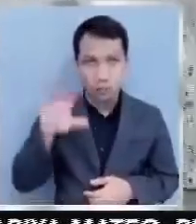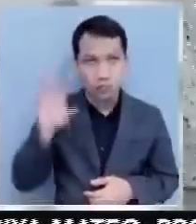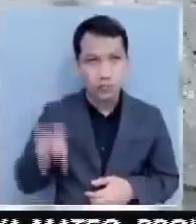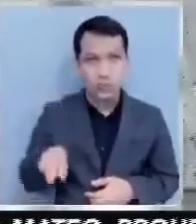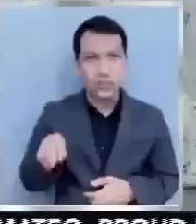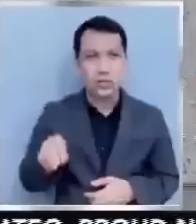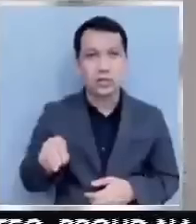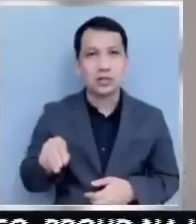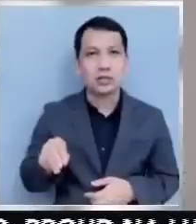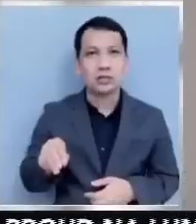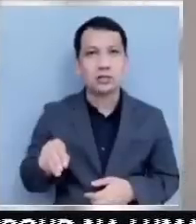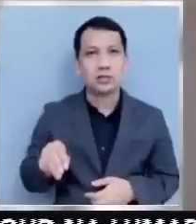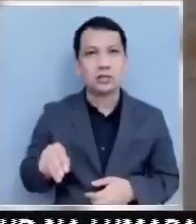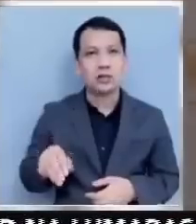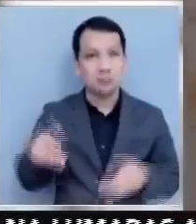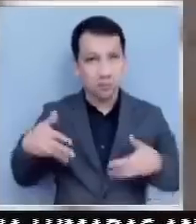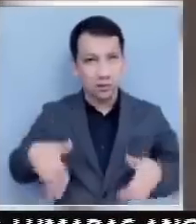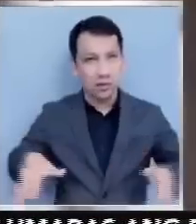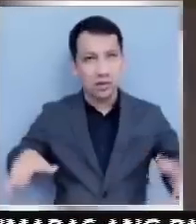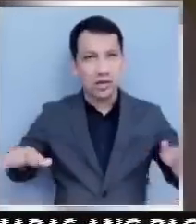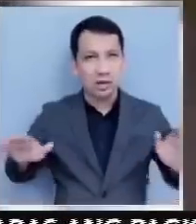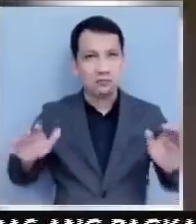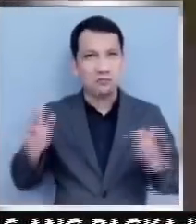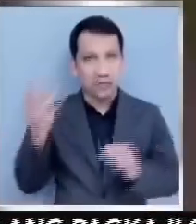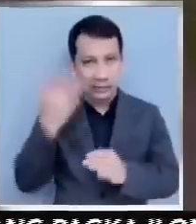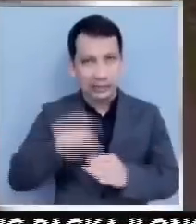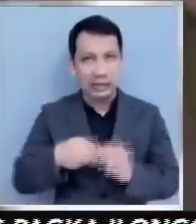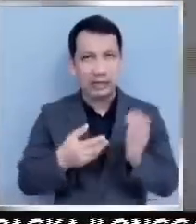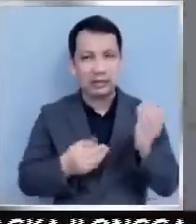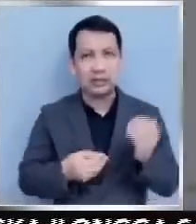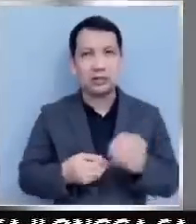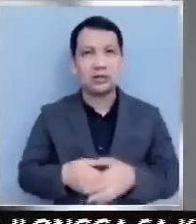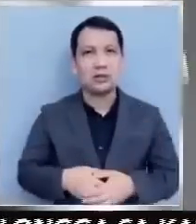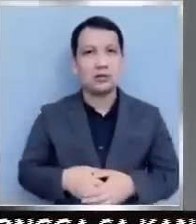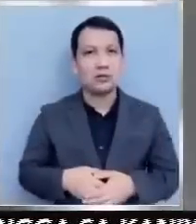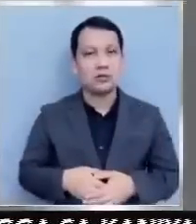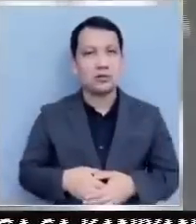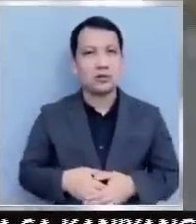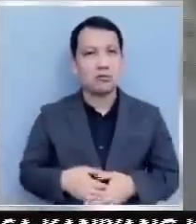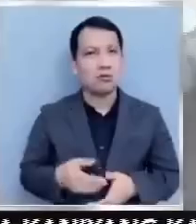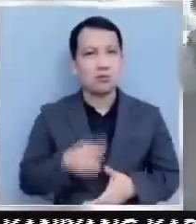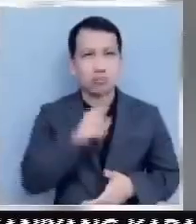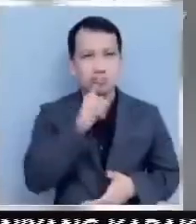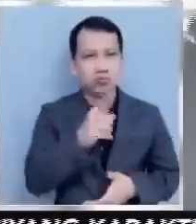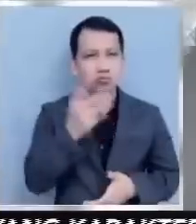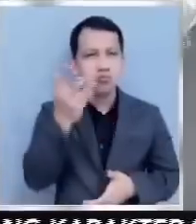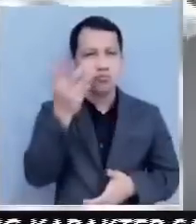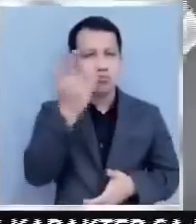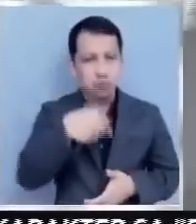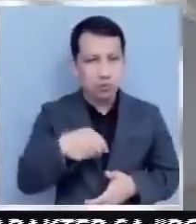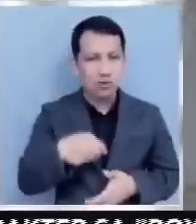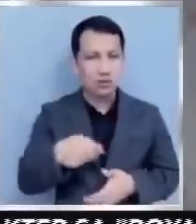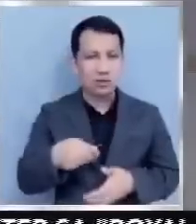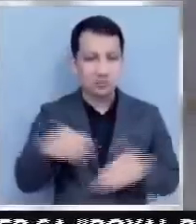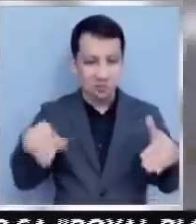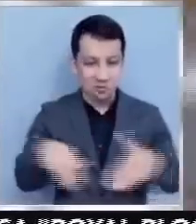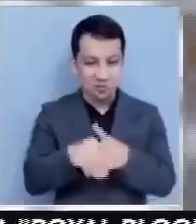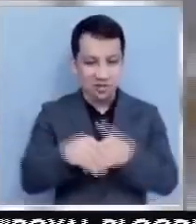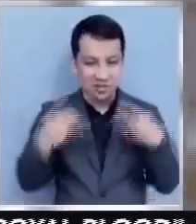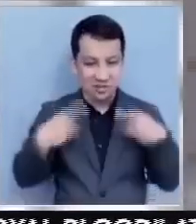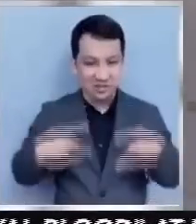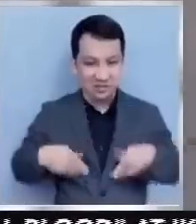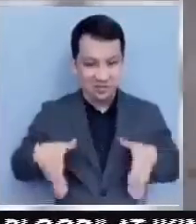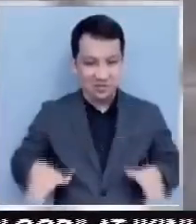high fashion, at breathtaking sa ganda ang mga bridal gown na ibinida sa